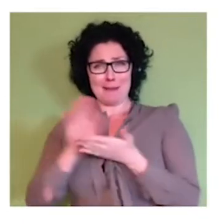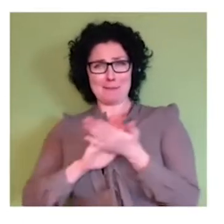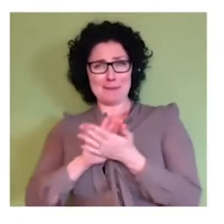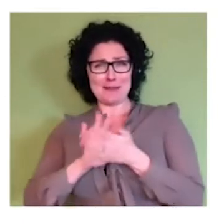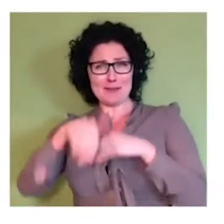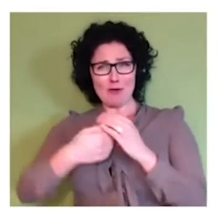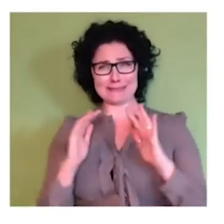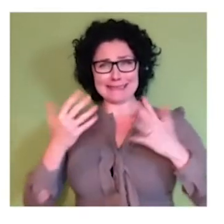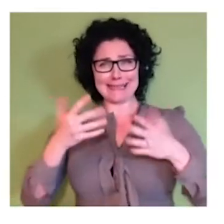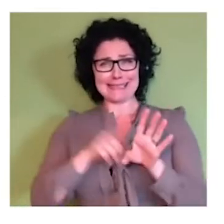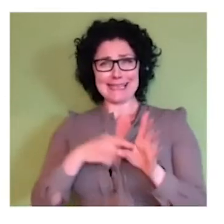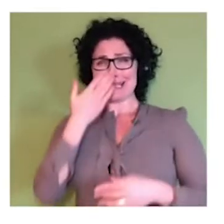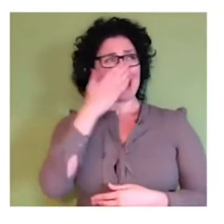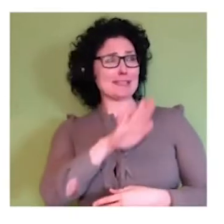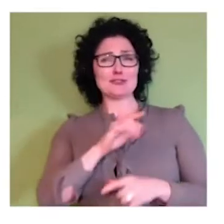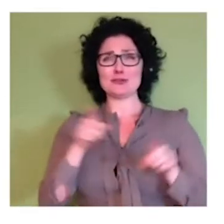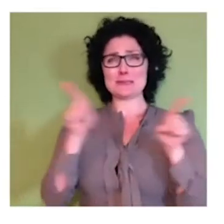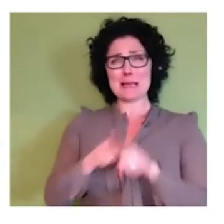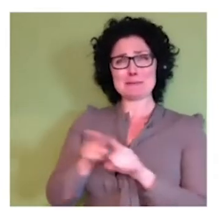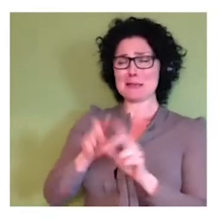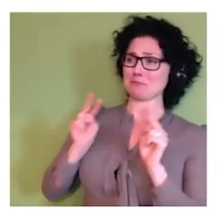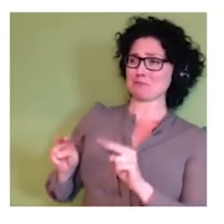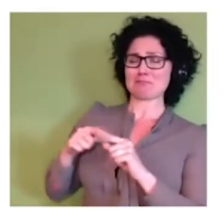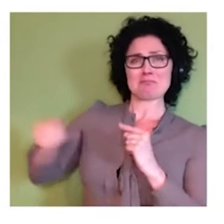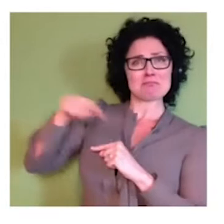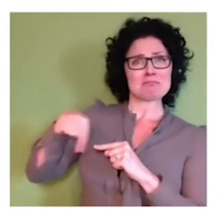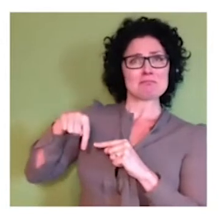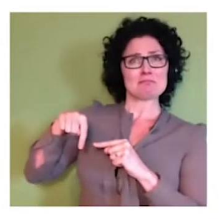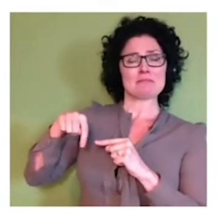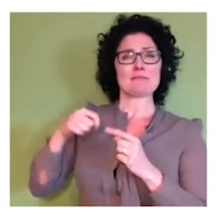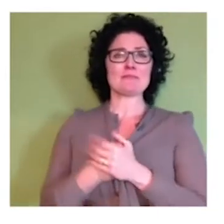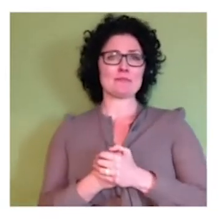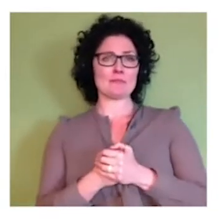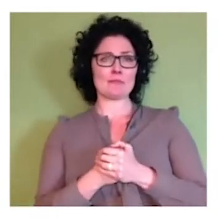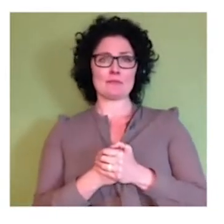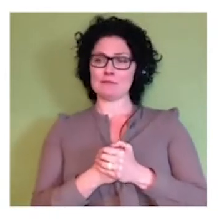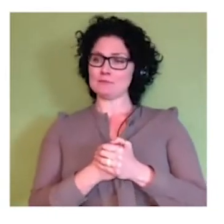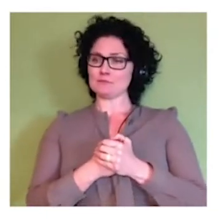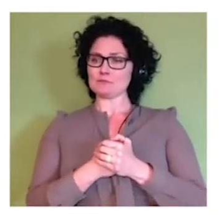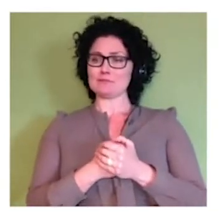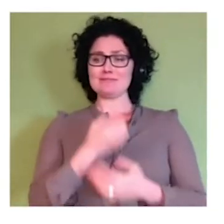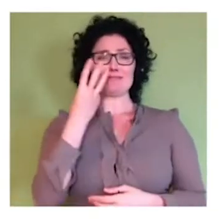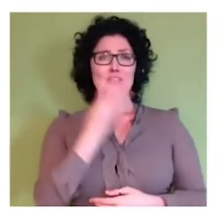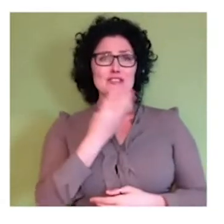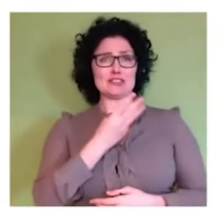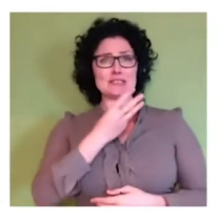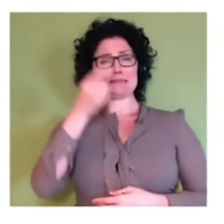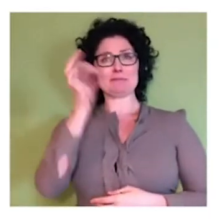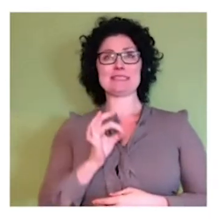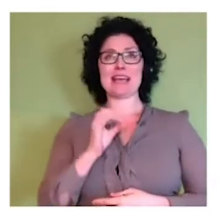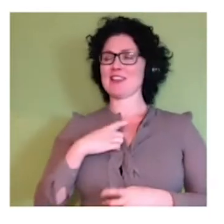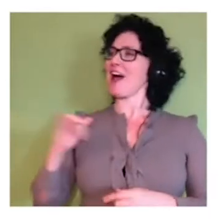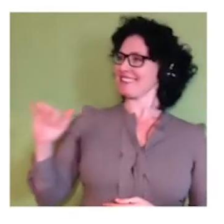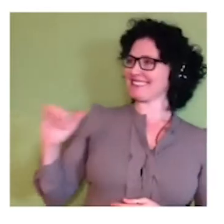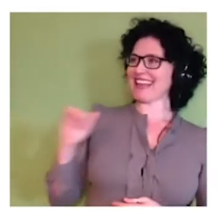And finally, 13% hardly ever or never think of disabled people as the same as everyone else.